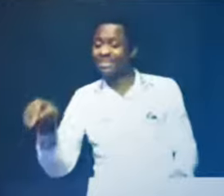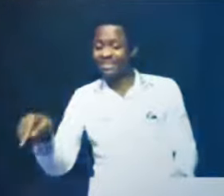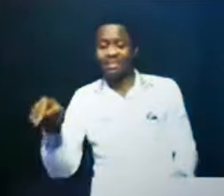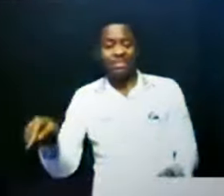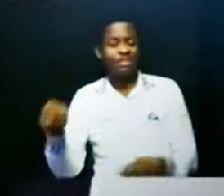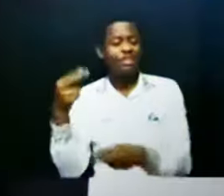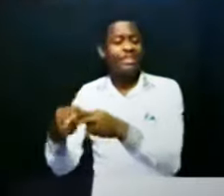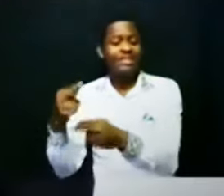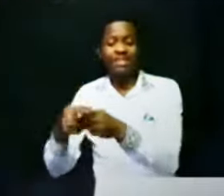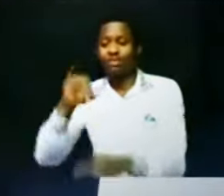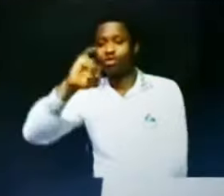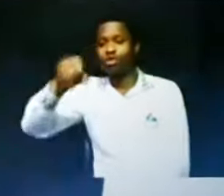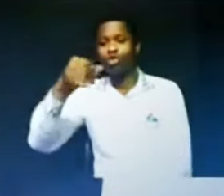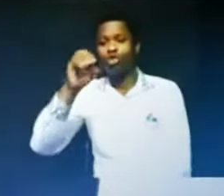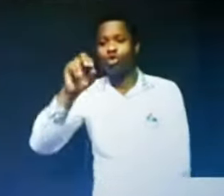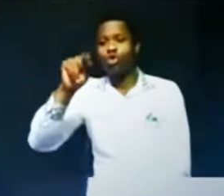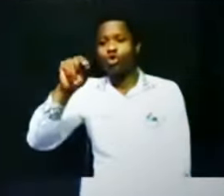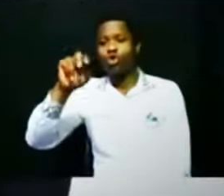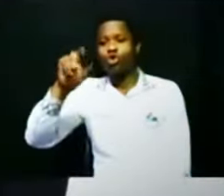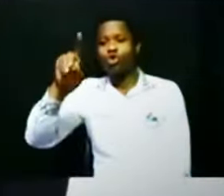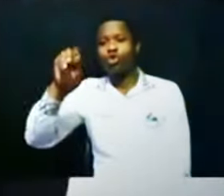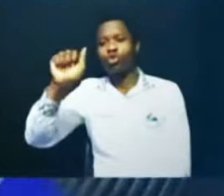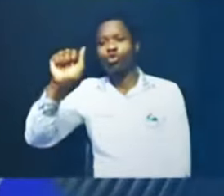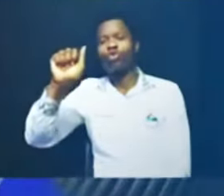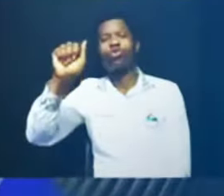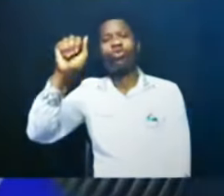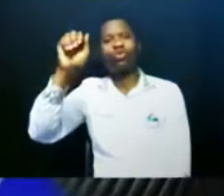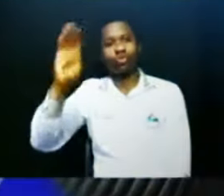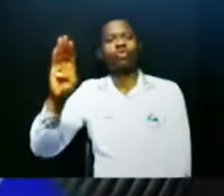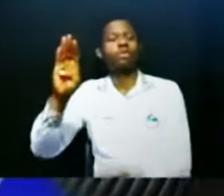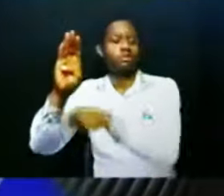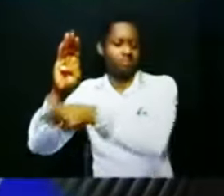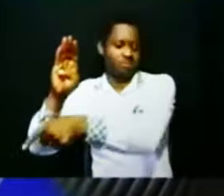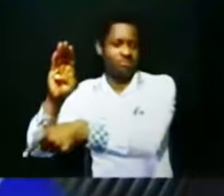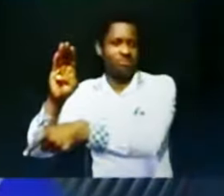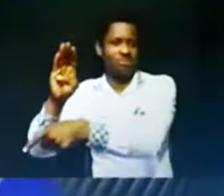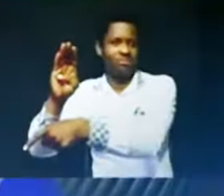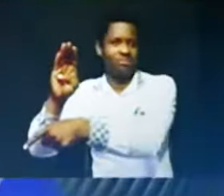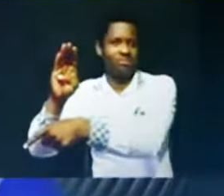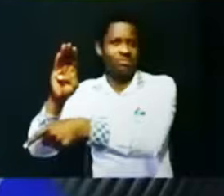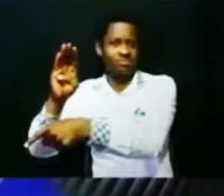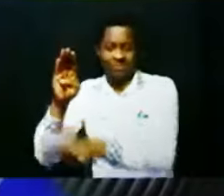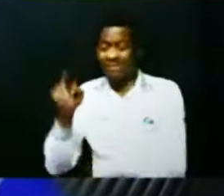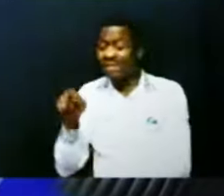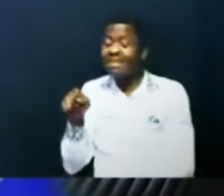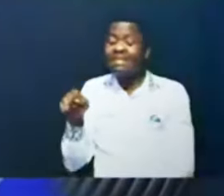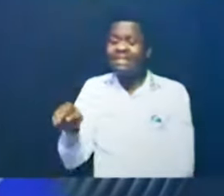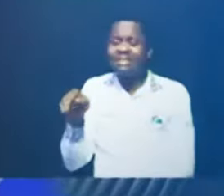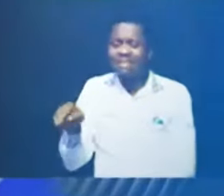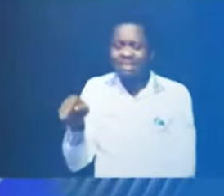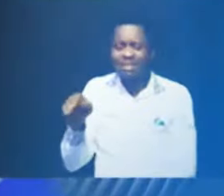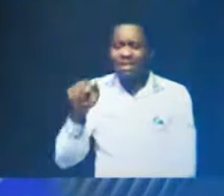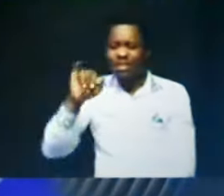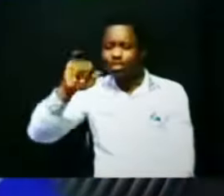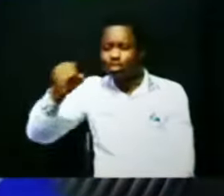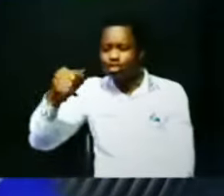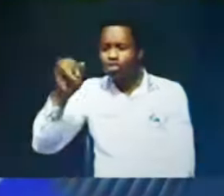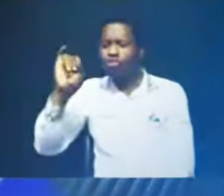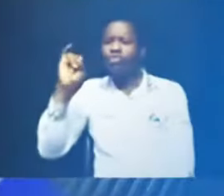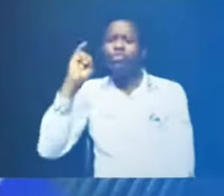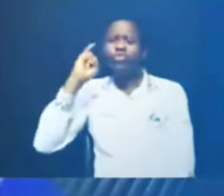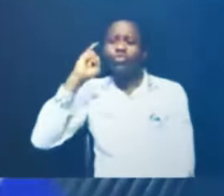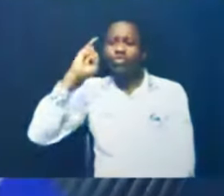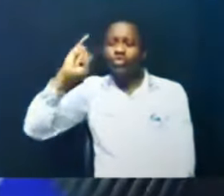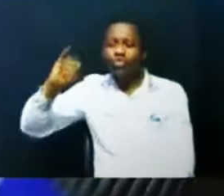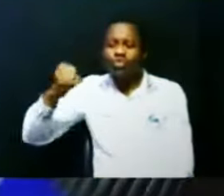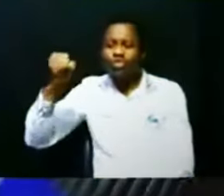Na oyebusiani aye friend and Jonadab. The Bible says that the King James said that Jonadab was a very subtle man. Na Jerusalem say Jonadab no oyo